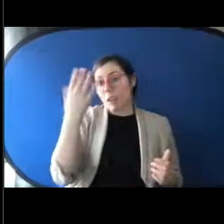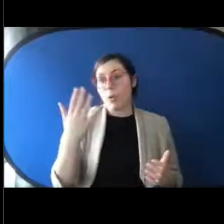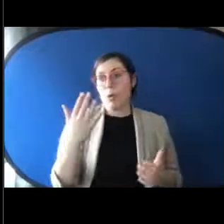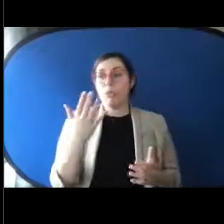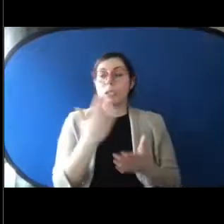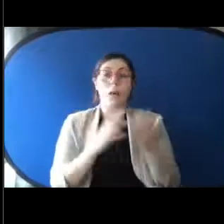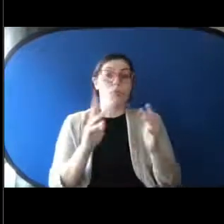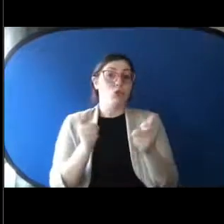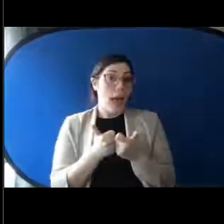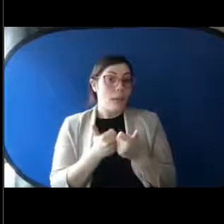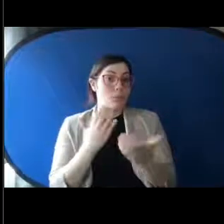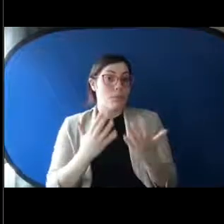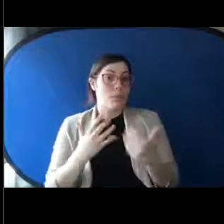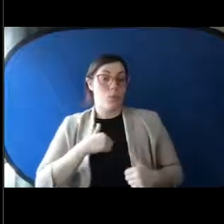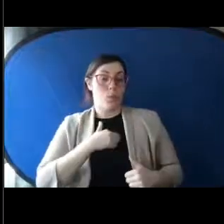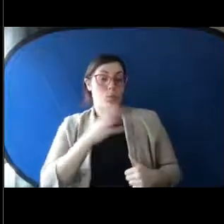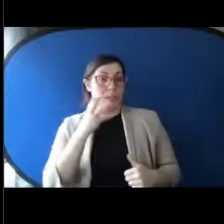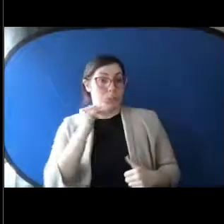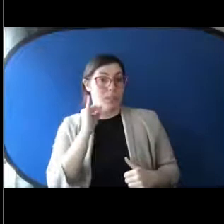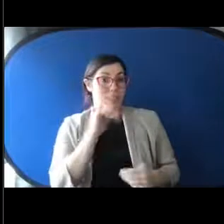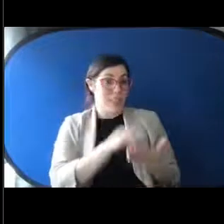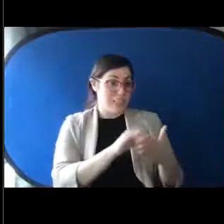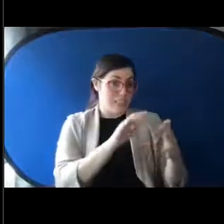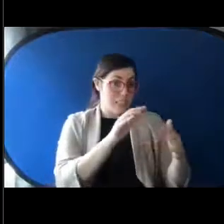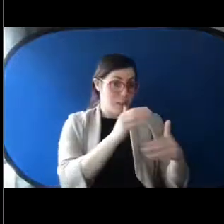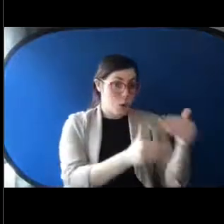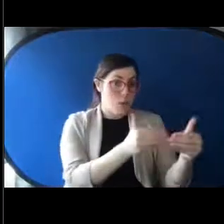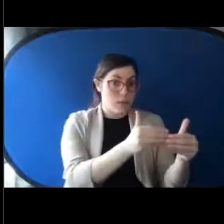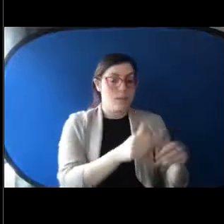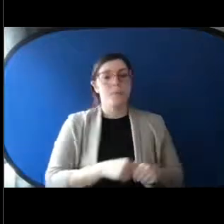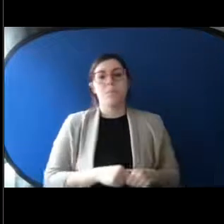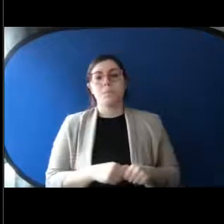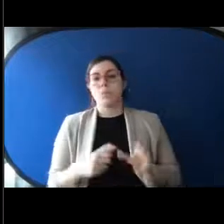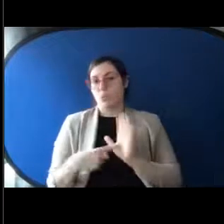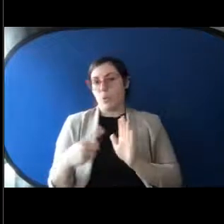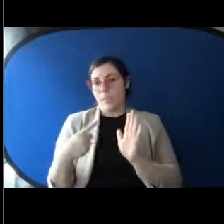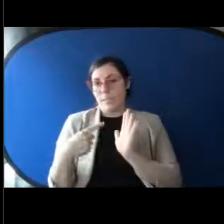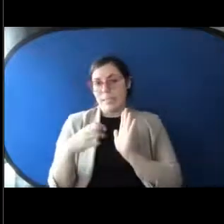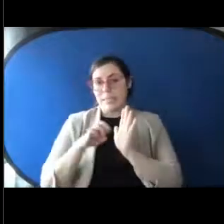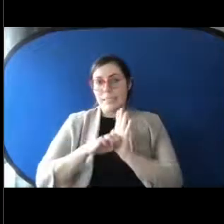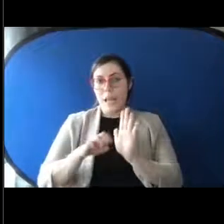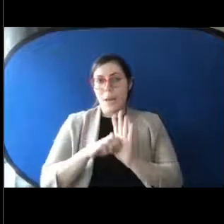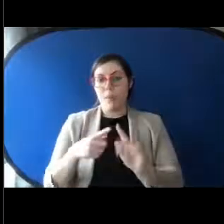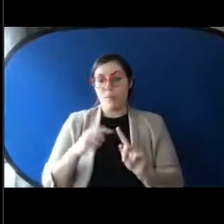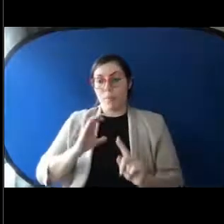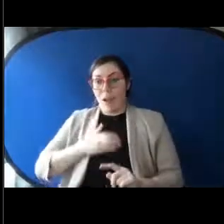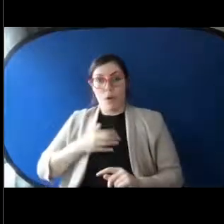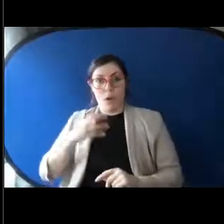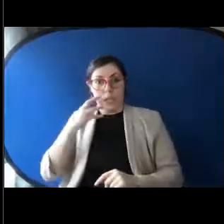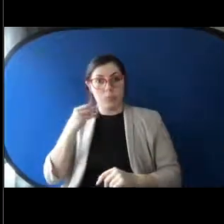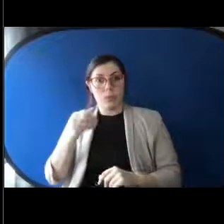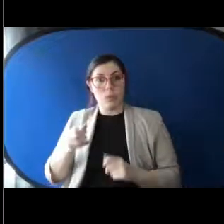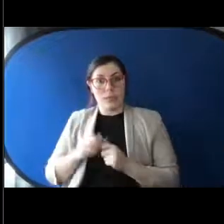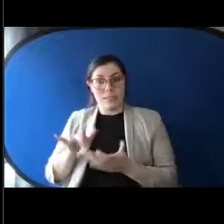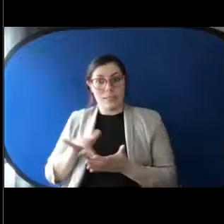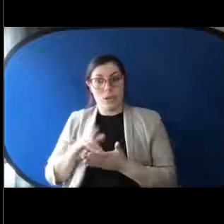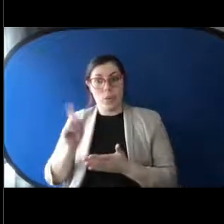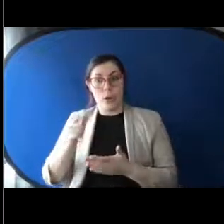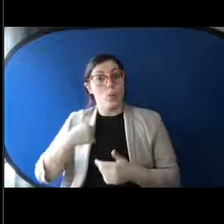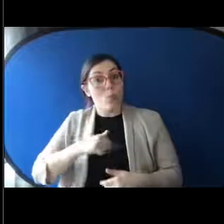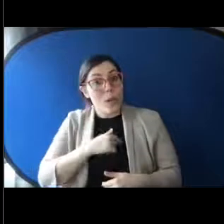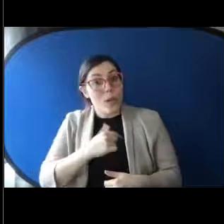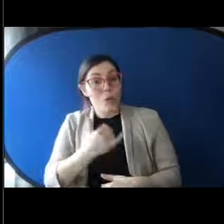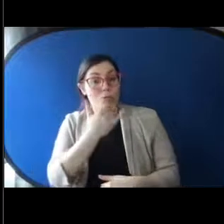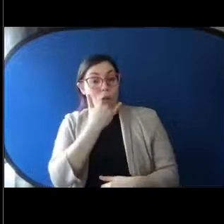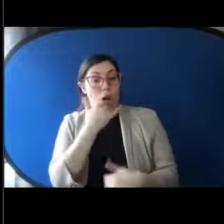that process by looking at an example from our own history at the center where we just got it wrong, and how